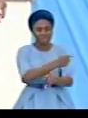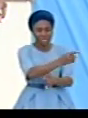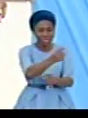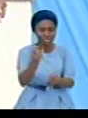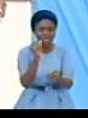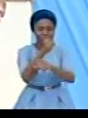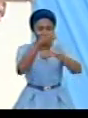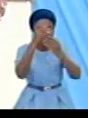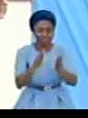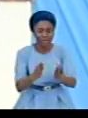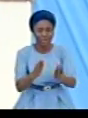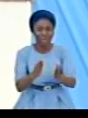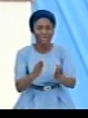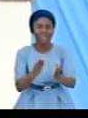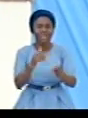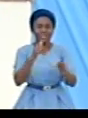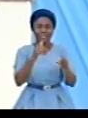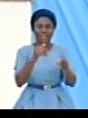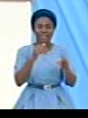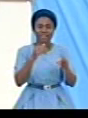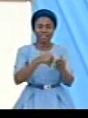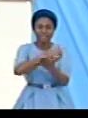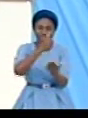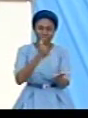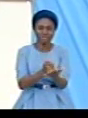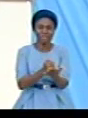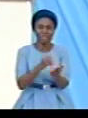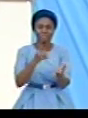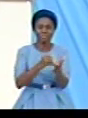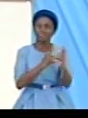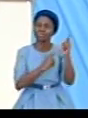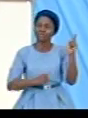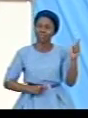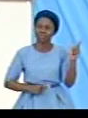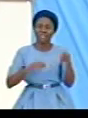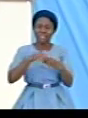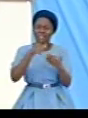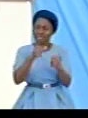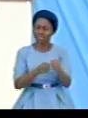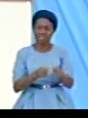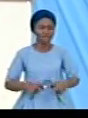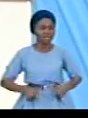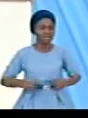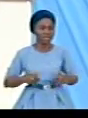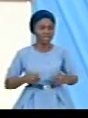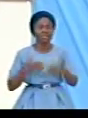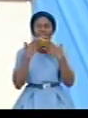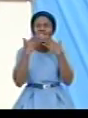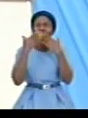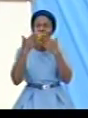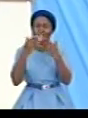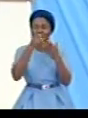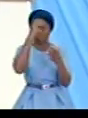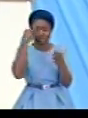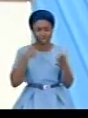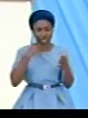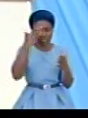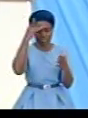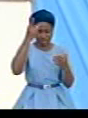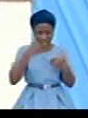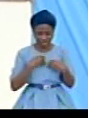an overcomer. Confirm it, Lord, in every life. We thank you because we know you have answered.